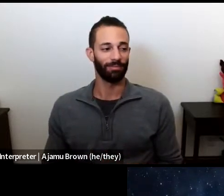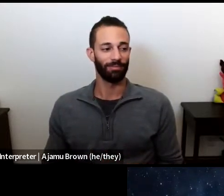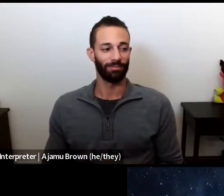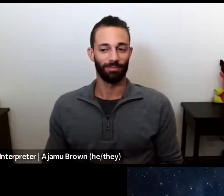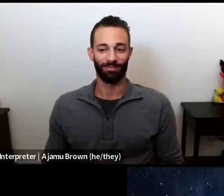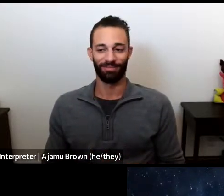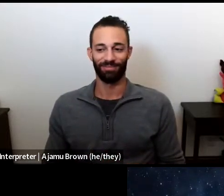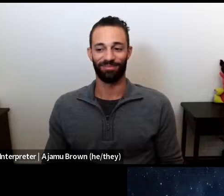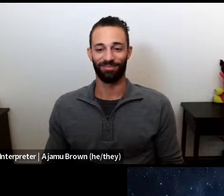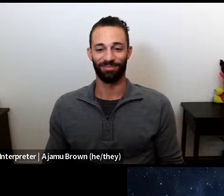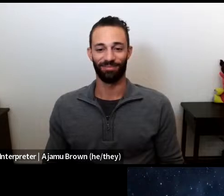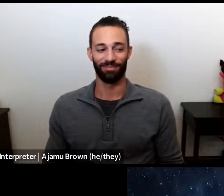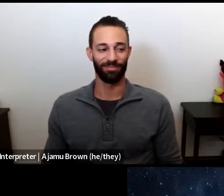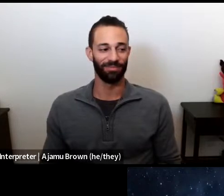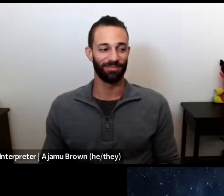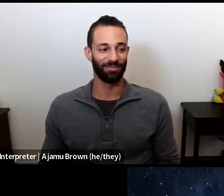Oh,